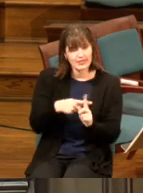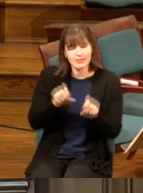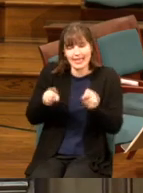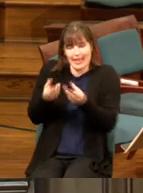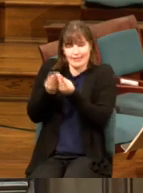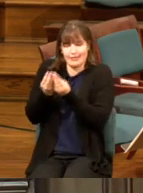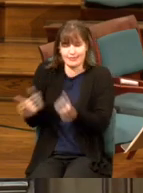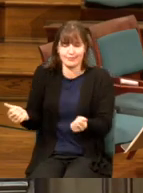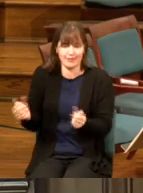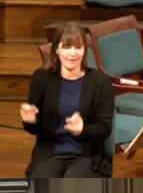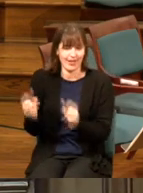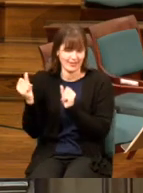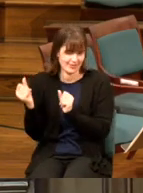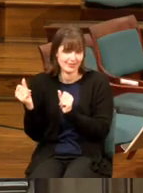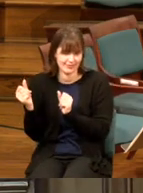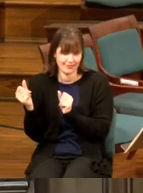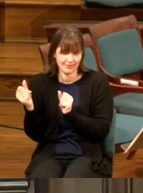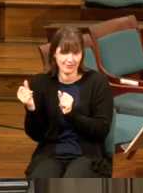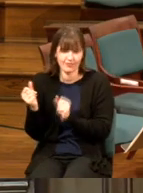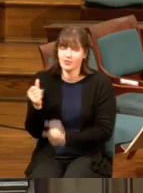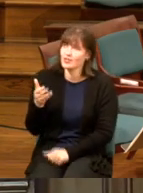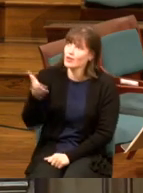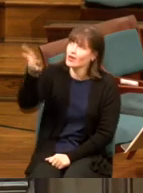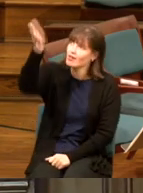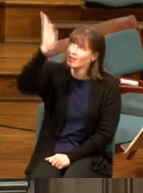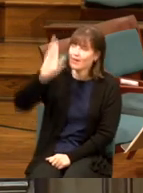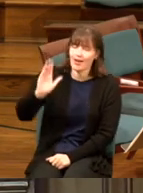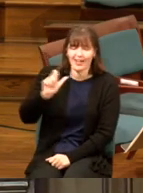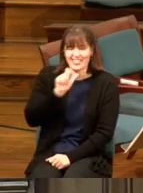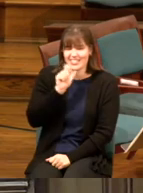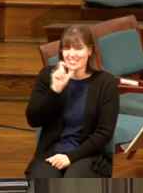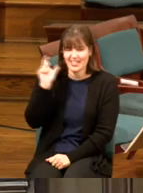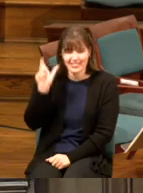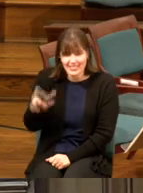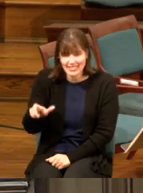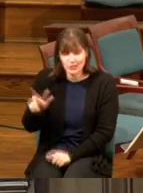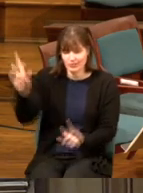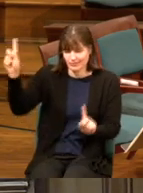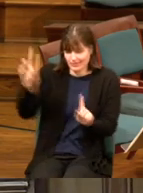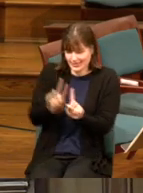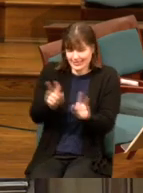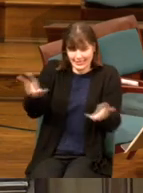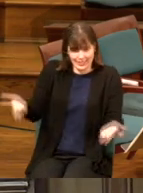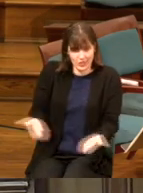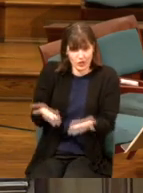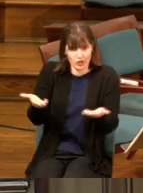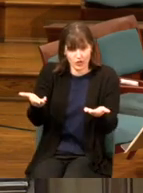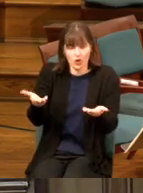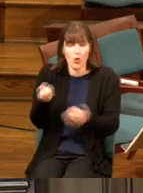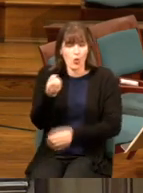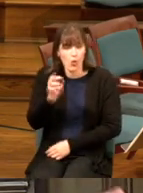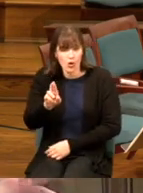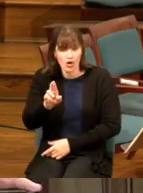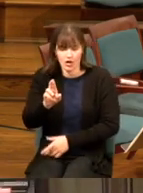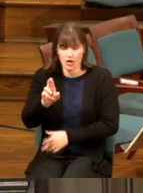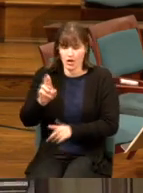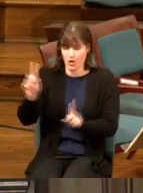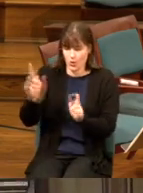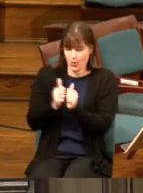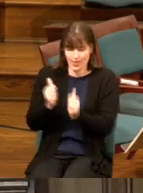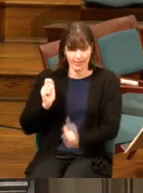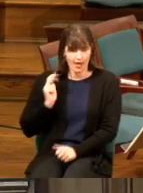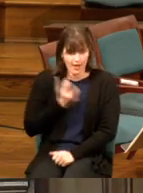rises. God does not have to be present or even at work for one to